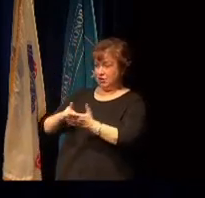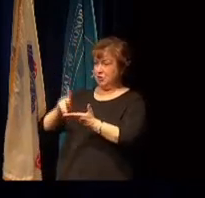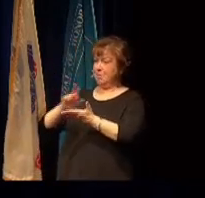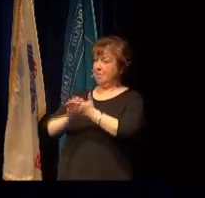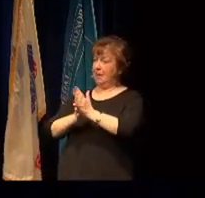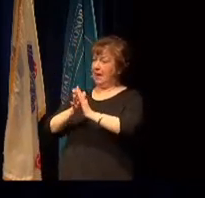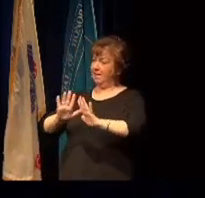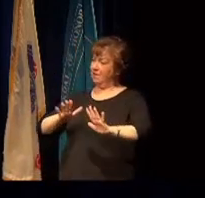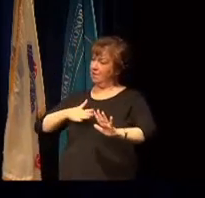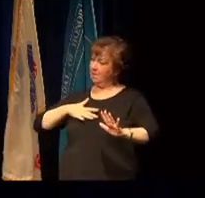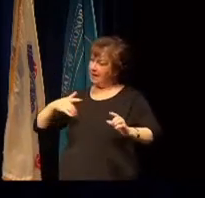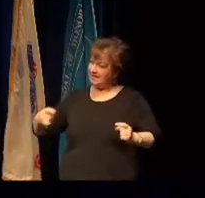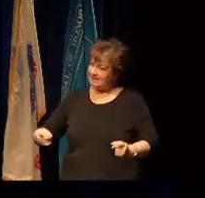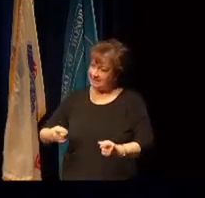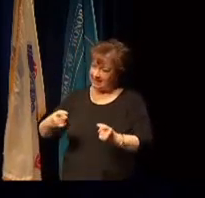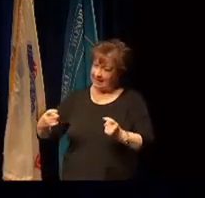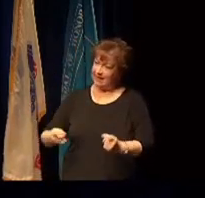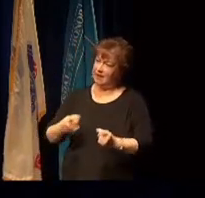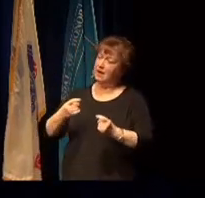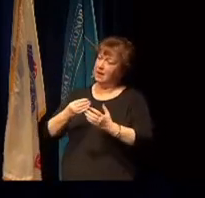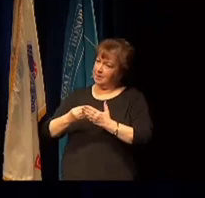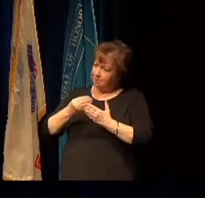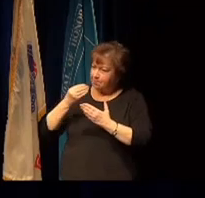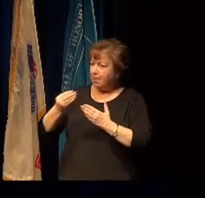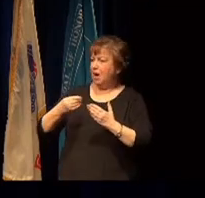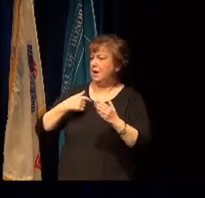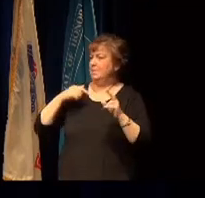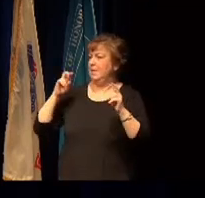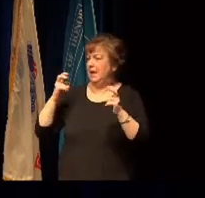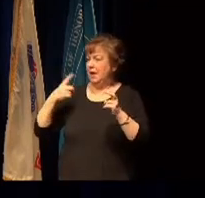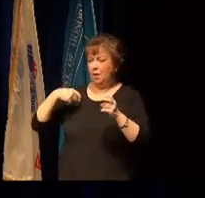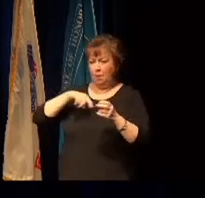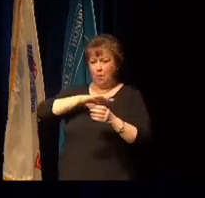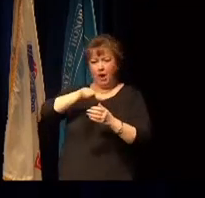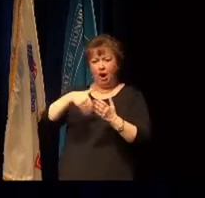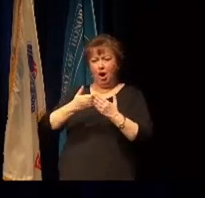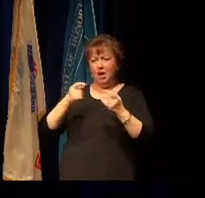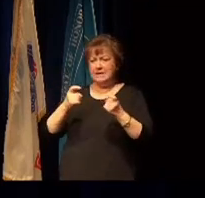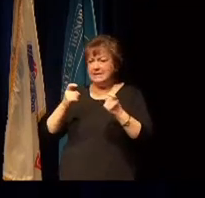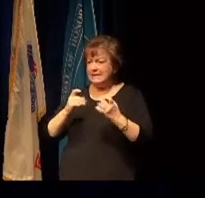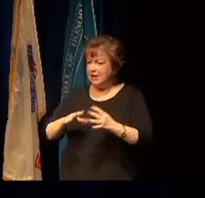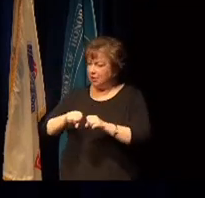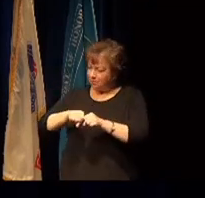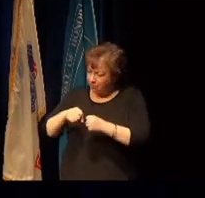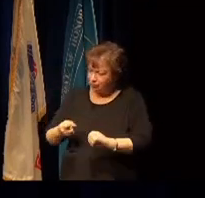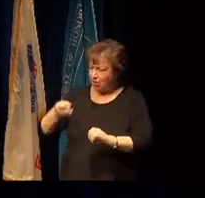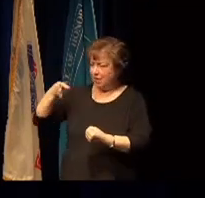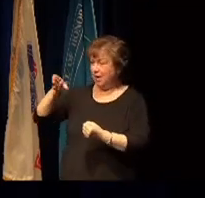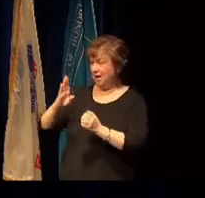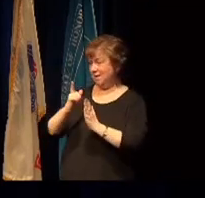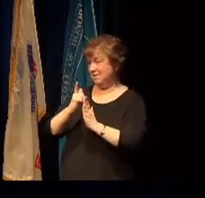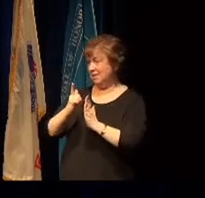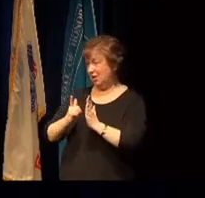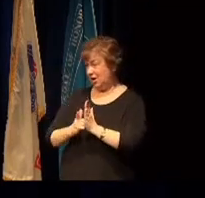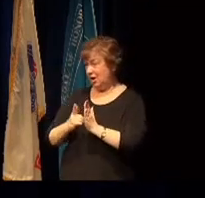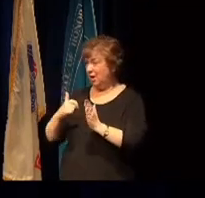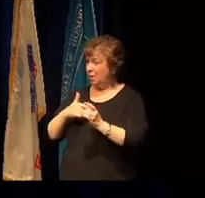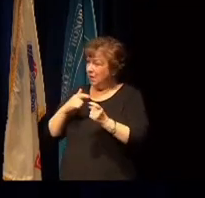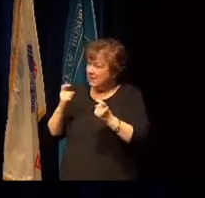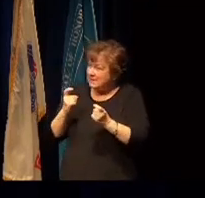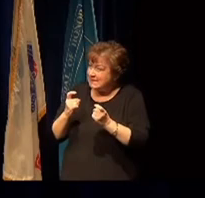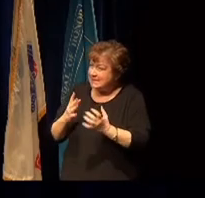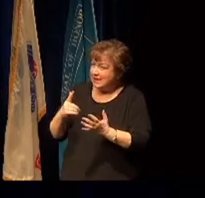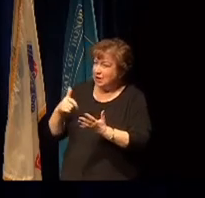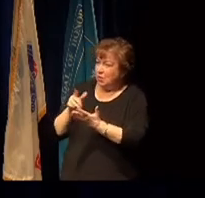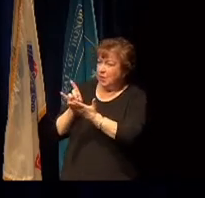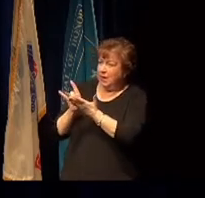are all sinners by nature. We are all sinners because we have broken God's laws. We are sinners because we have rejected